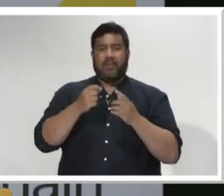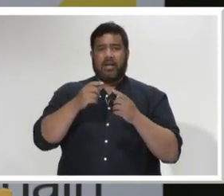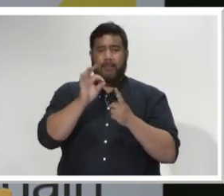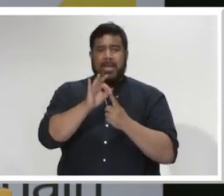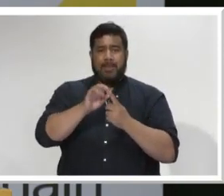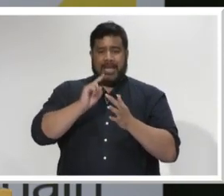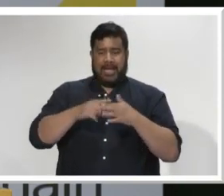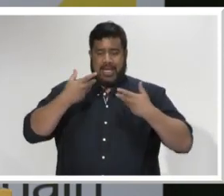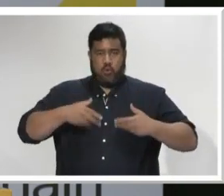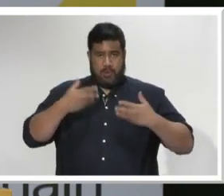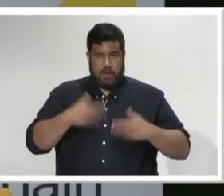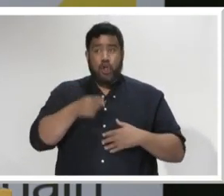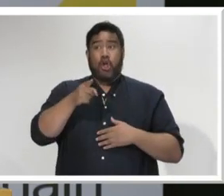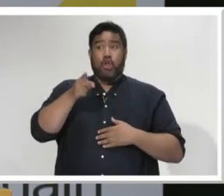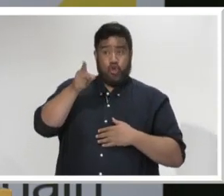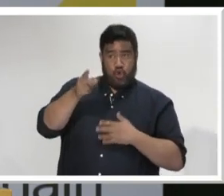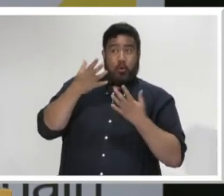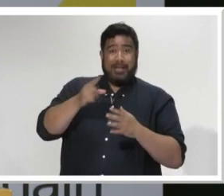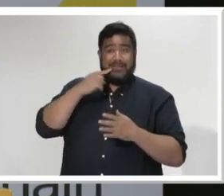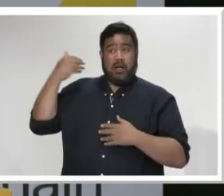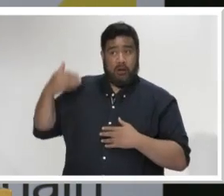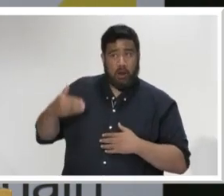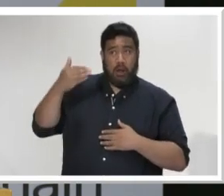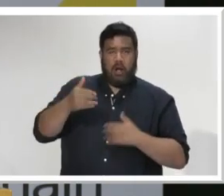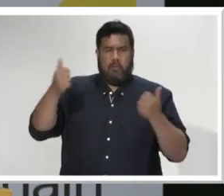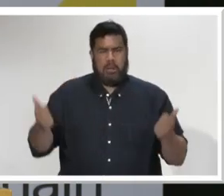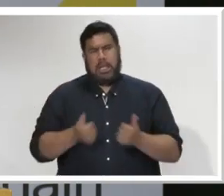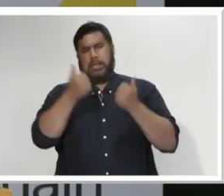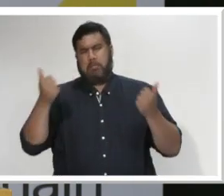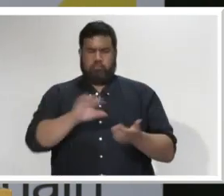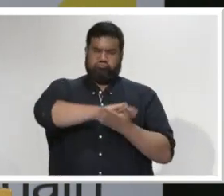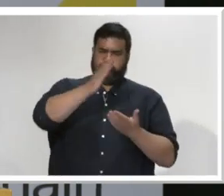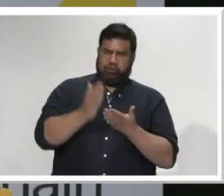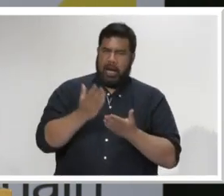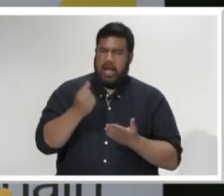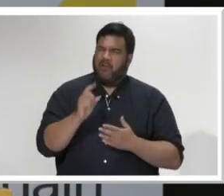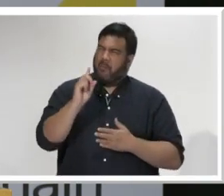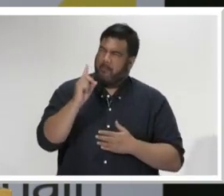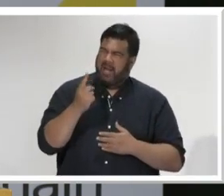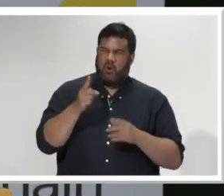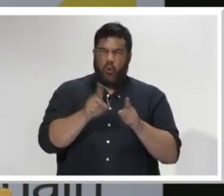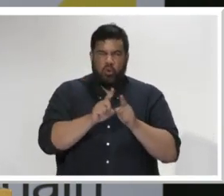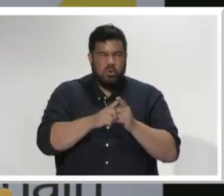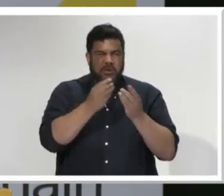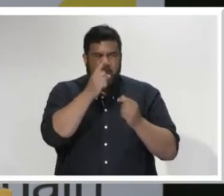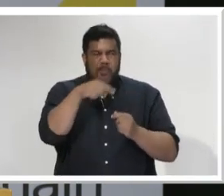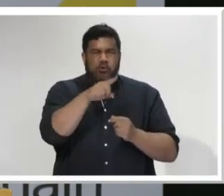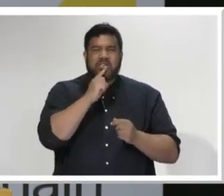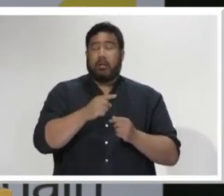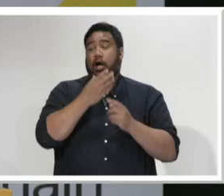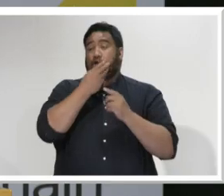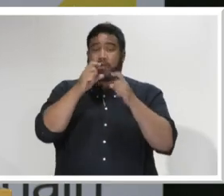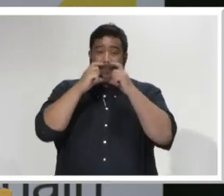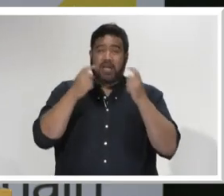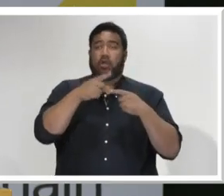supply is really good? So, as far as I know, none are reusing PPE. Well, none are reusing PPE. I can say that